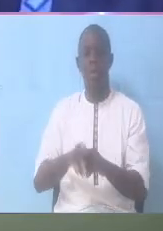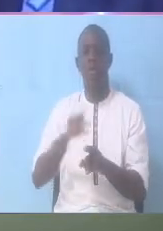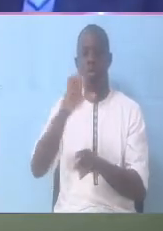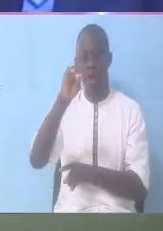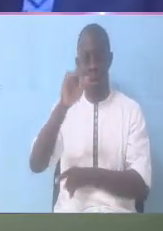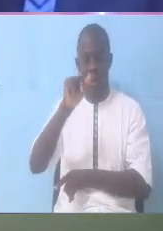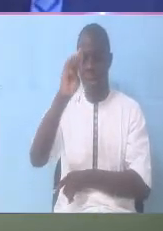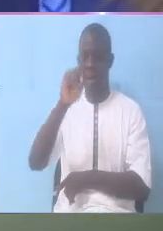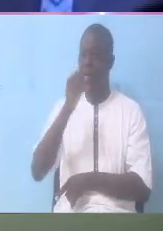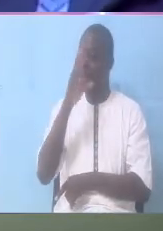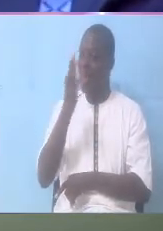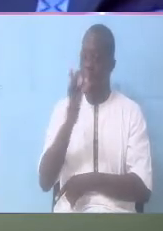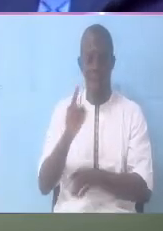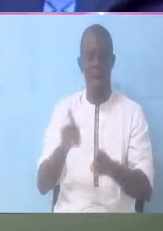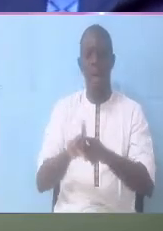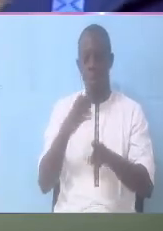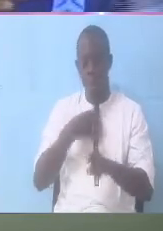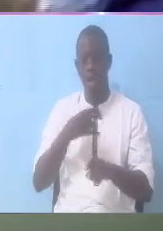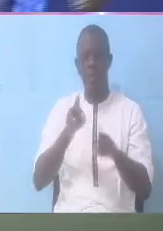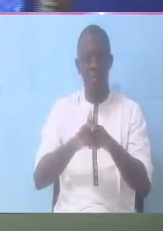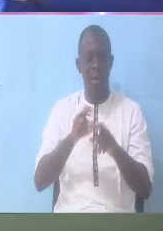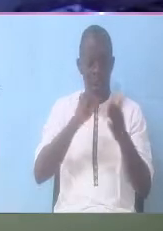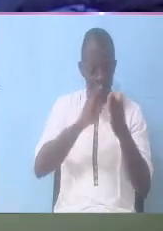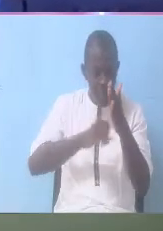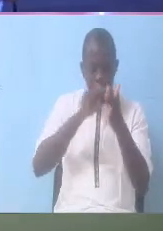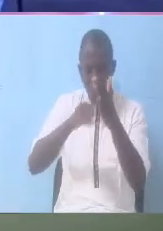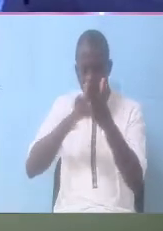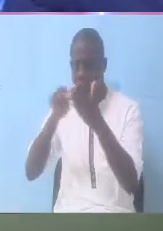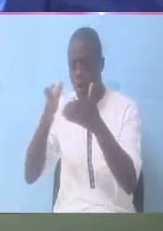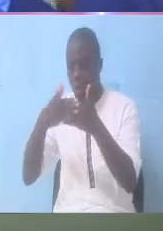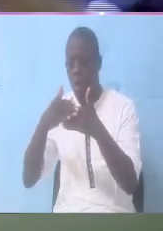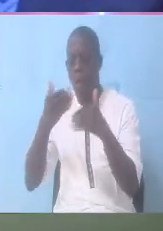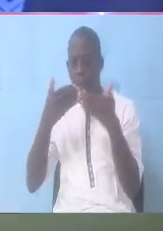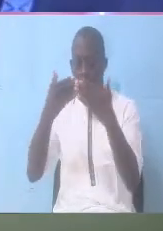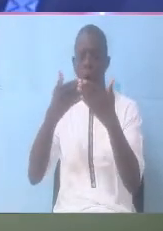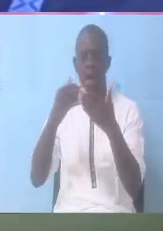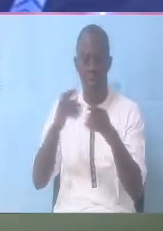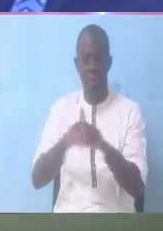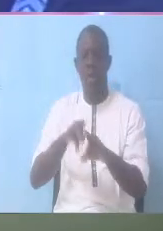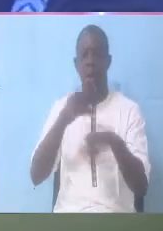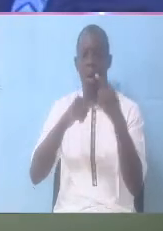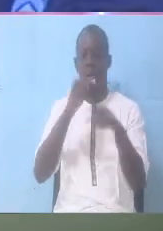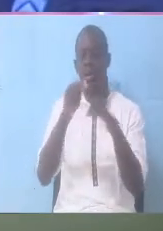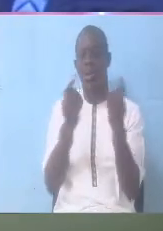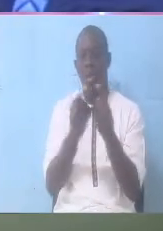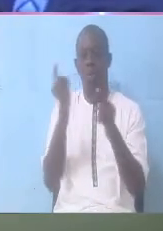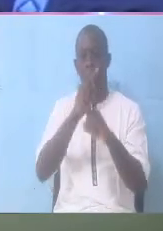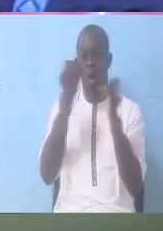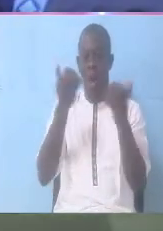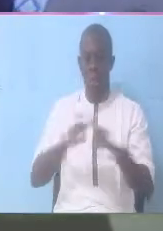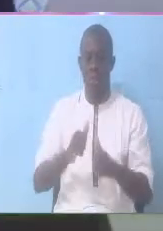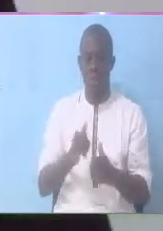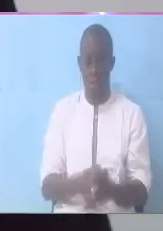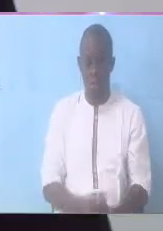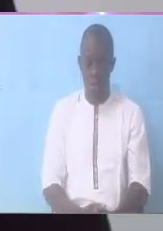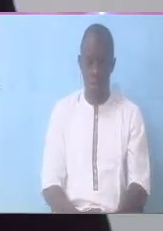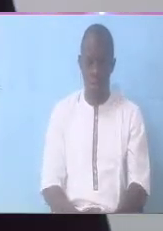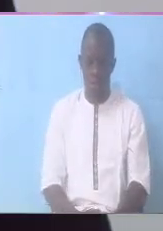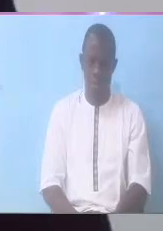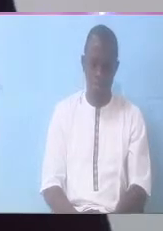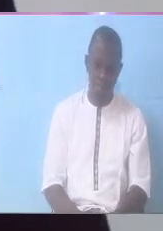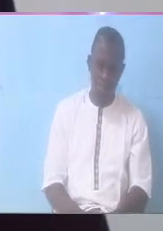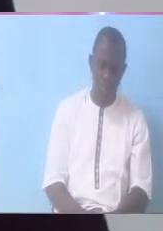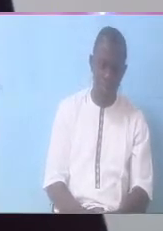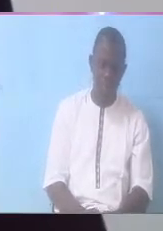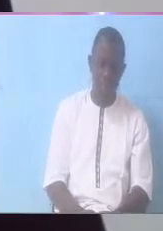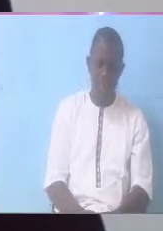soto munan na ibafola Tumbul tambaye imanna kibaro nyin dinte fangola. So to cut story short, that's why we park and